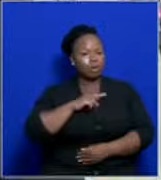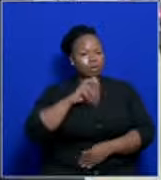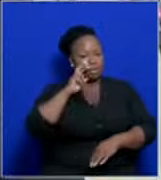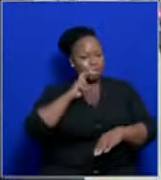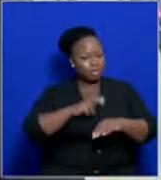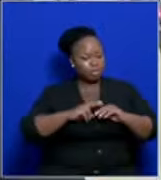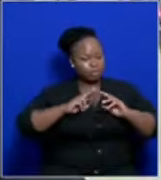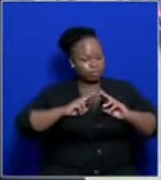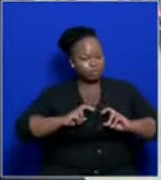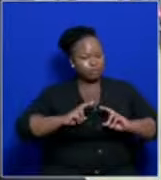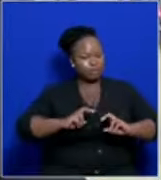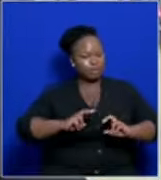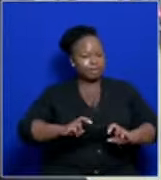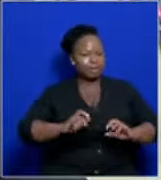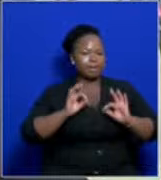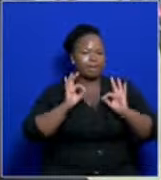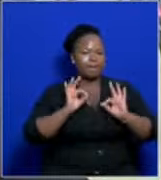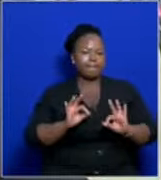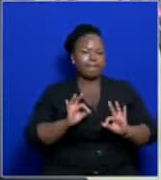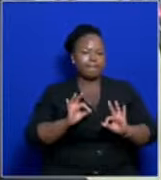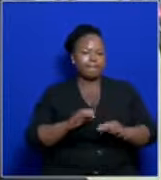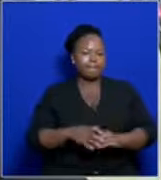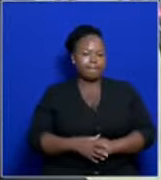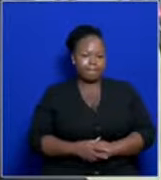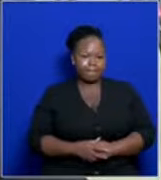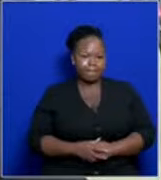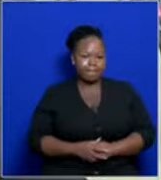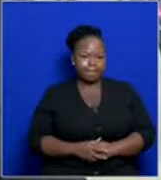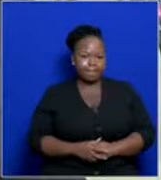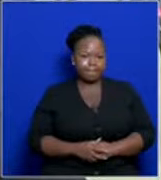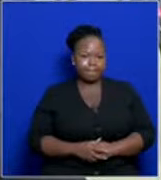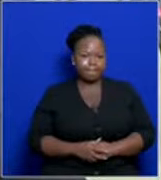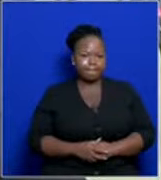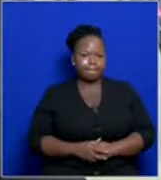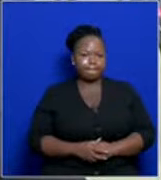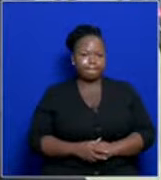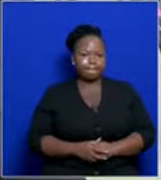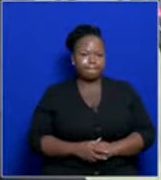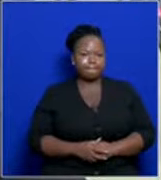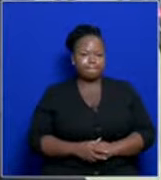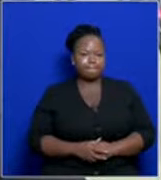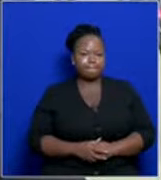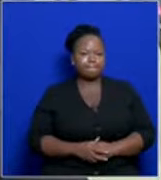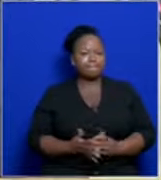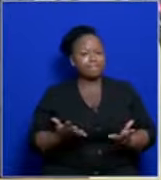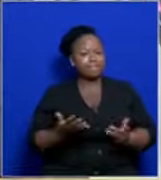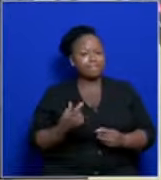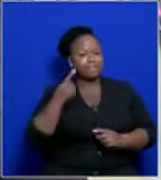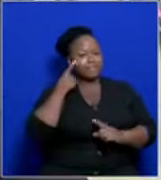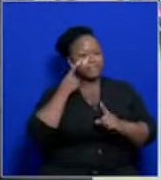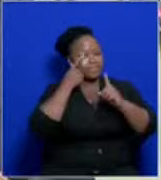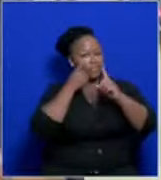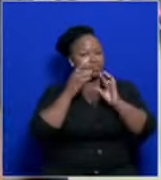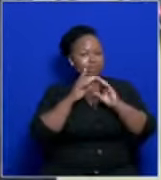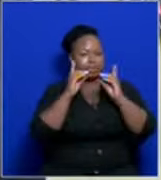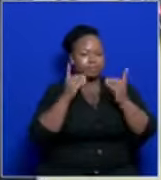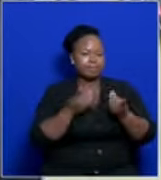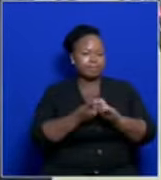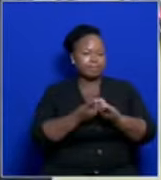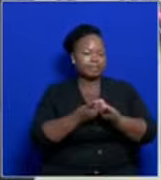doing proper job. So the aim of the department is not